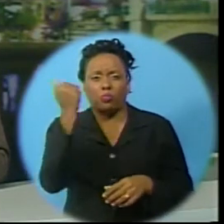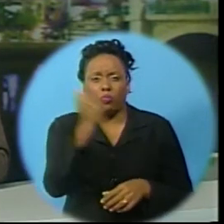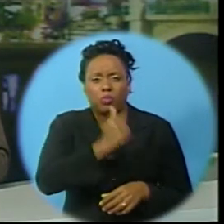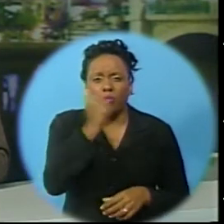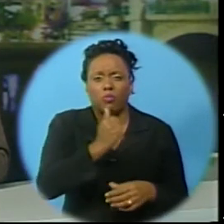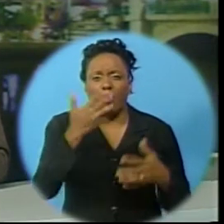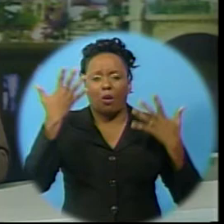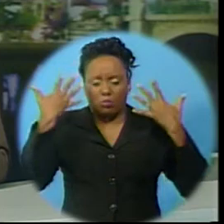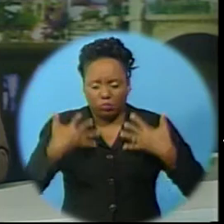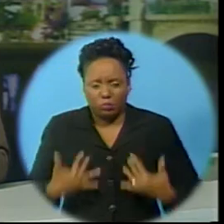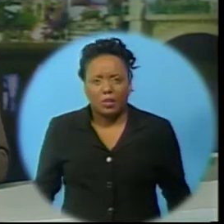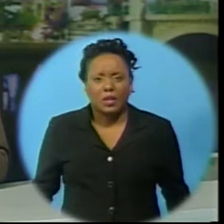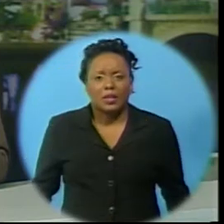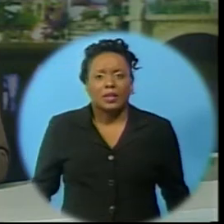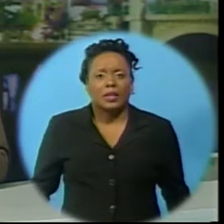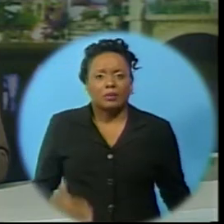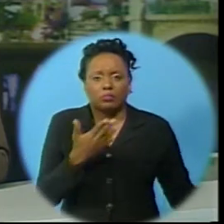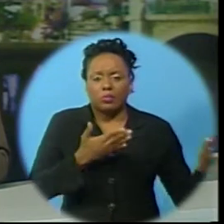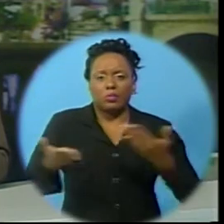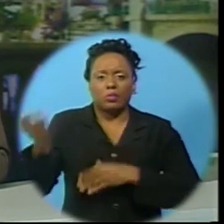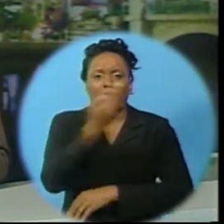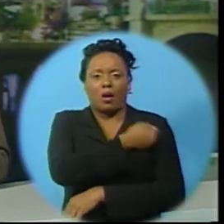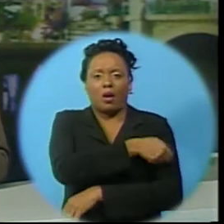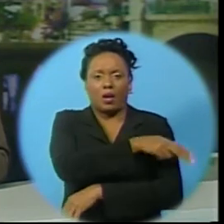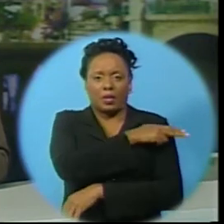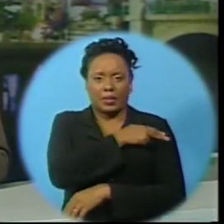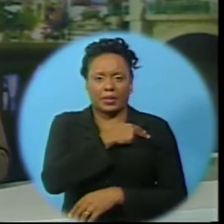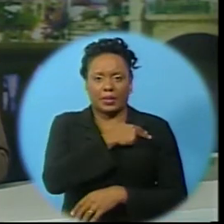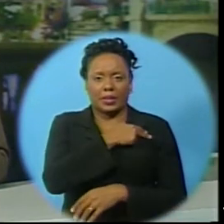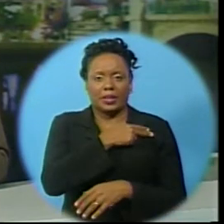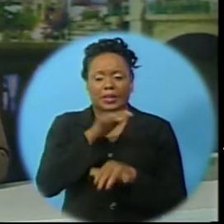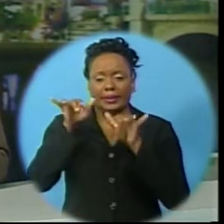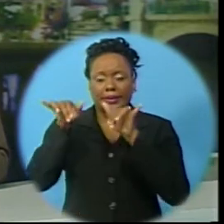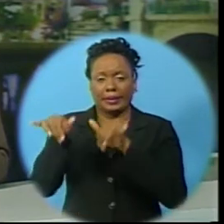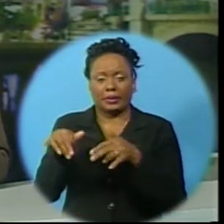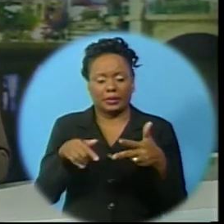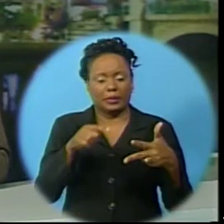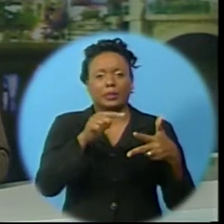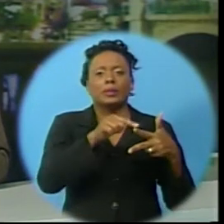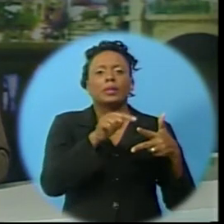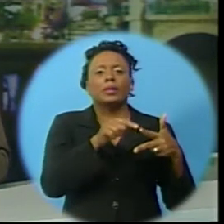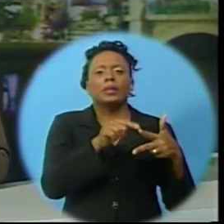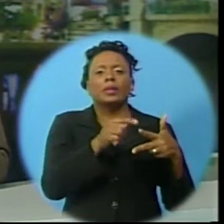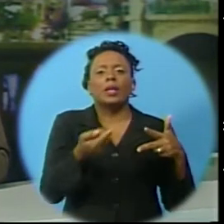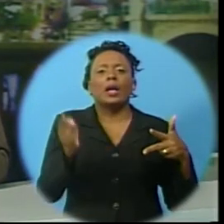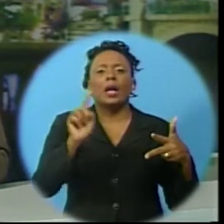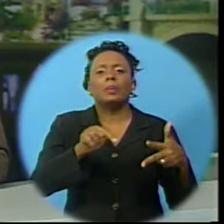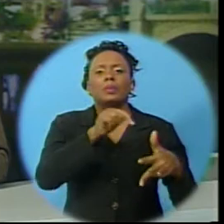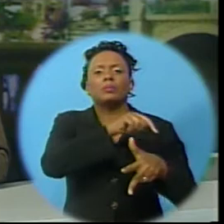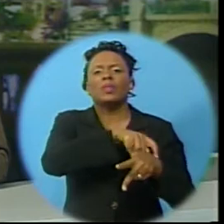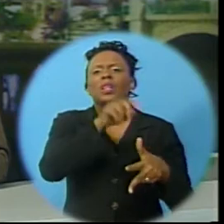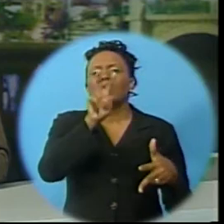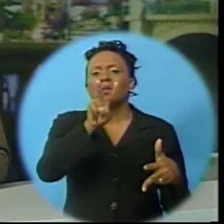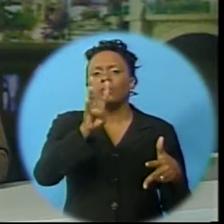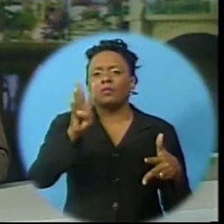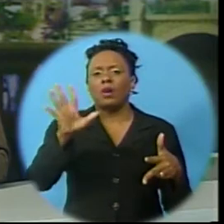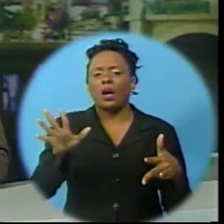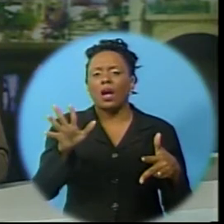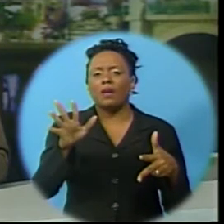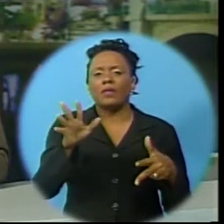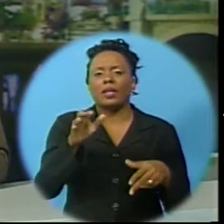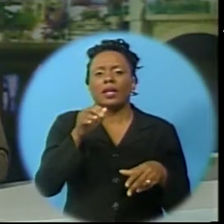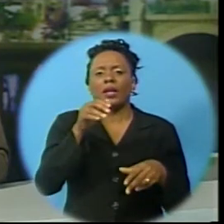wounds about his body. He was taken to the hospital by ambulance where he remains a patient. The second incident occurred about 2:45